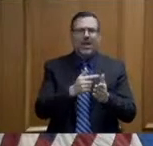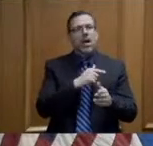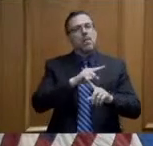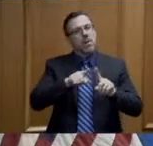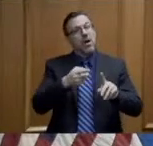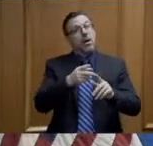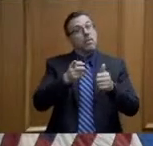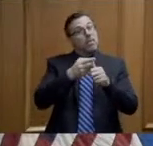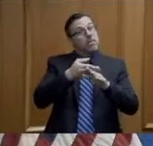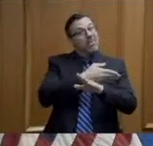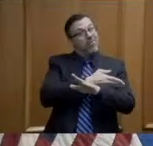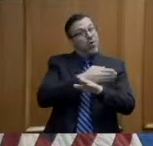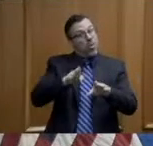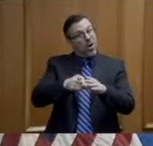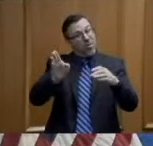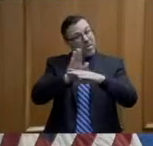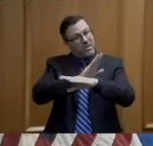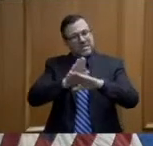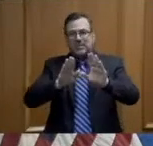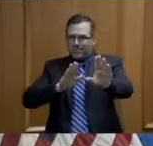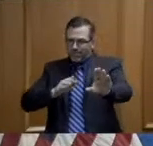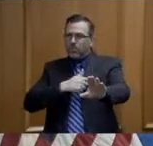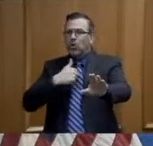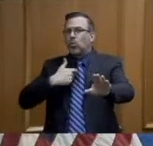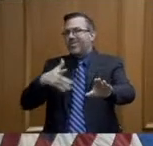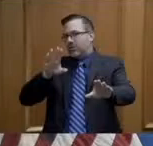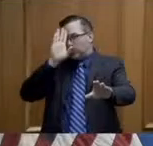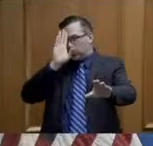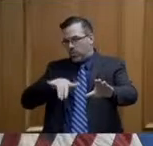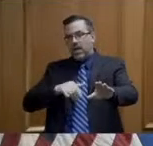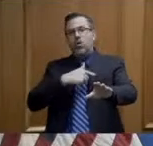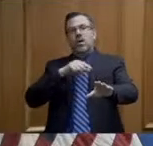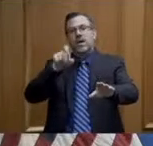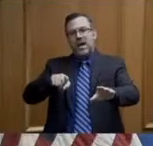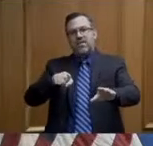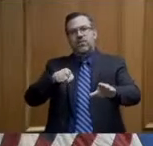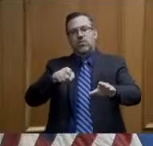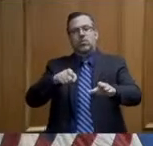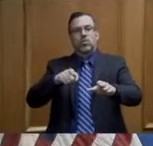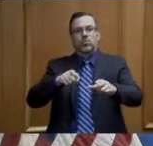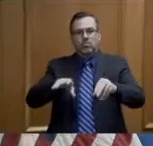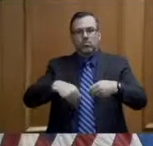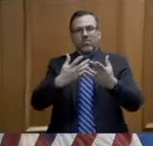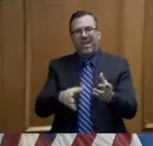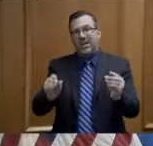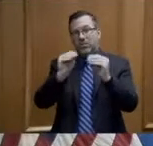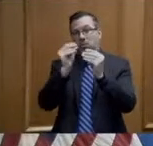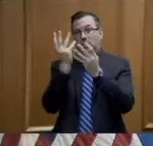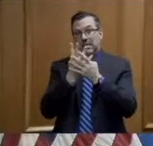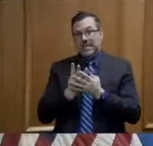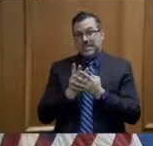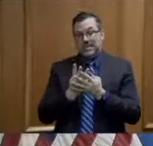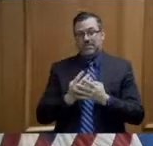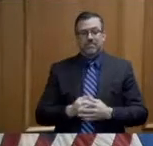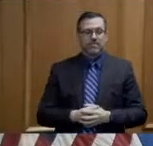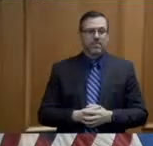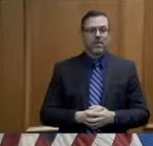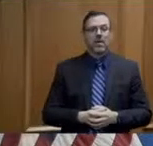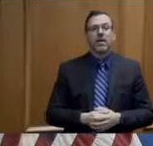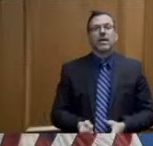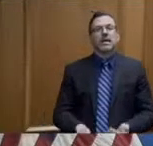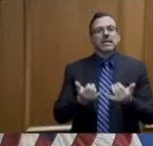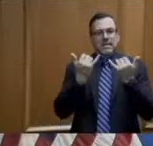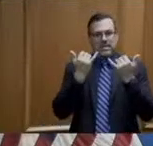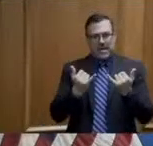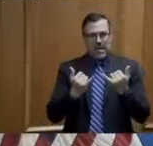expanded capacity to do that, and that's why we've put our strong efforts there, and it's now paying off. So now we do have we're